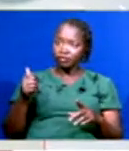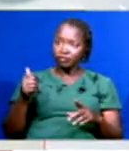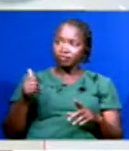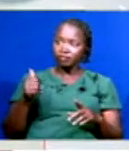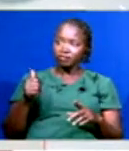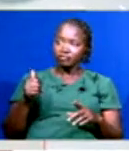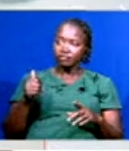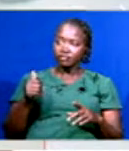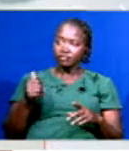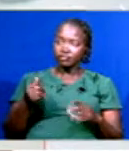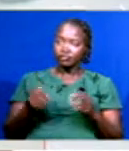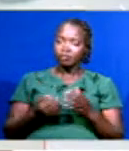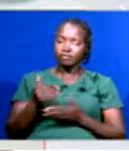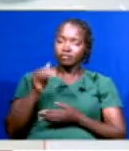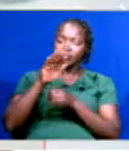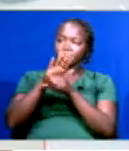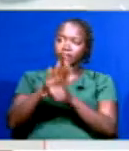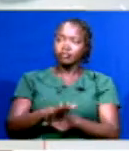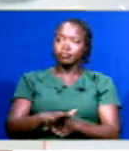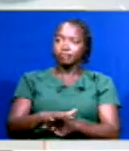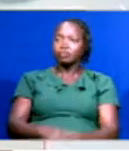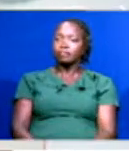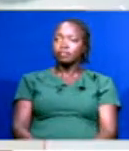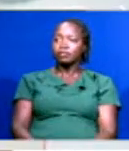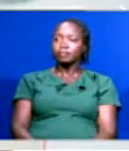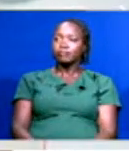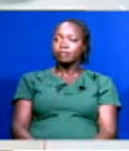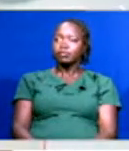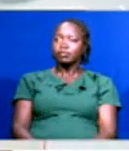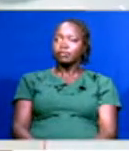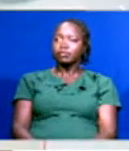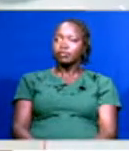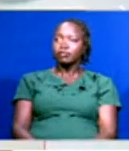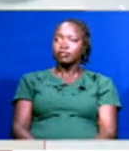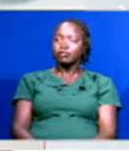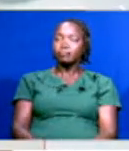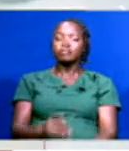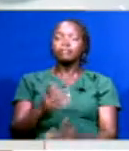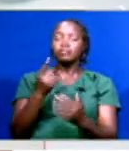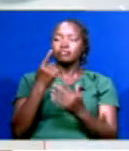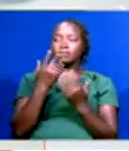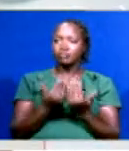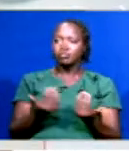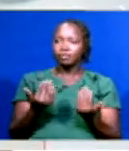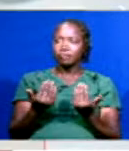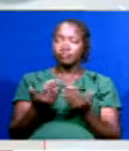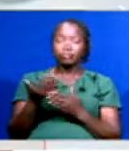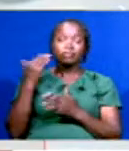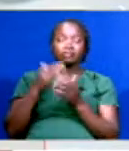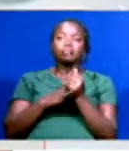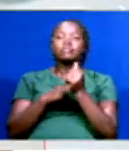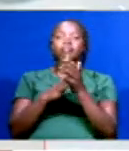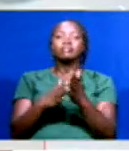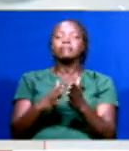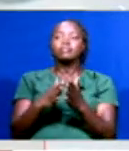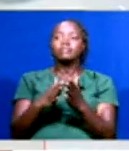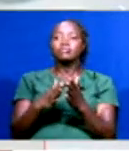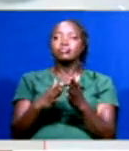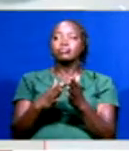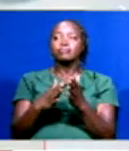anachukua nyundo na kugonga. And if there is one thing that the previous leader alikosea wati ya Mount